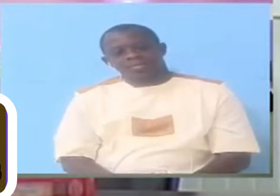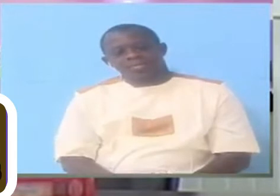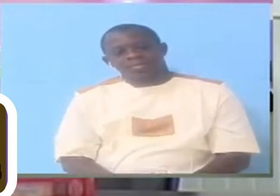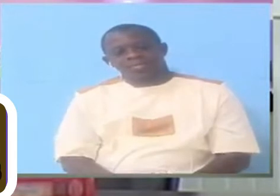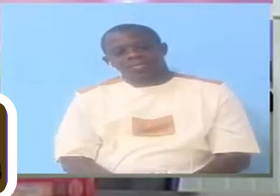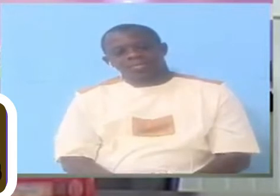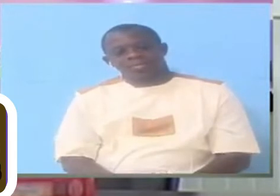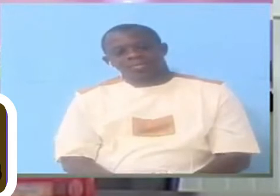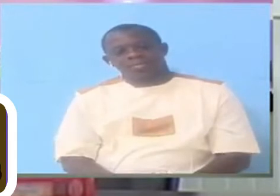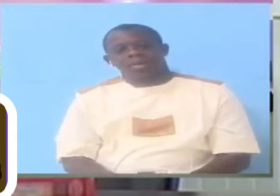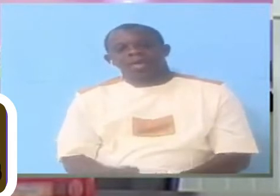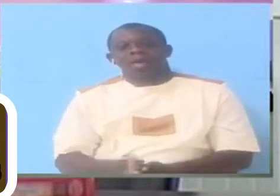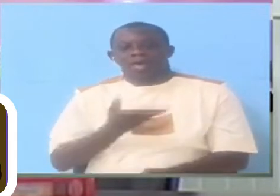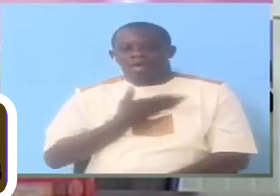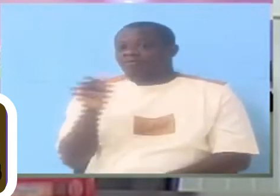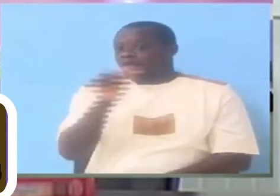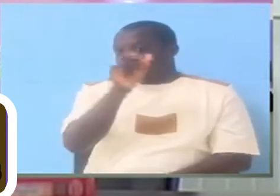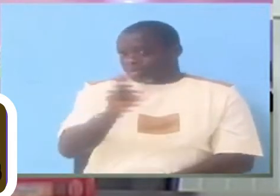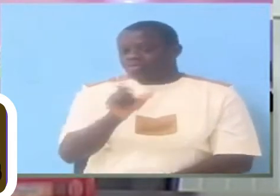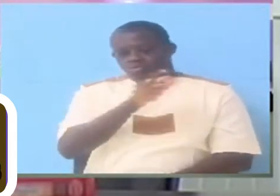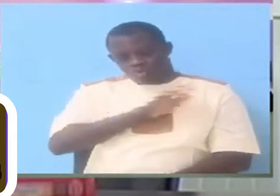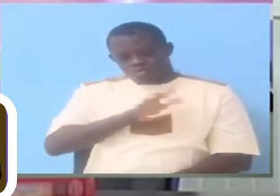Asante Isaac, Ghanaian.